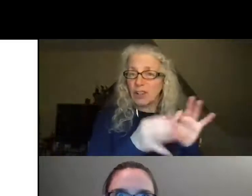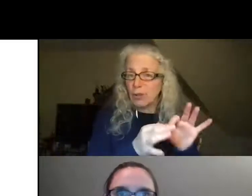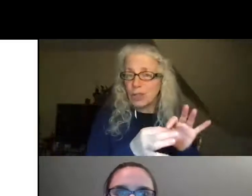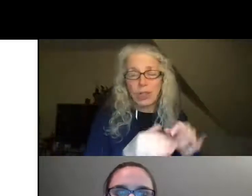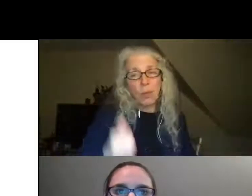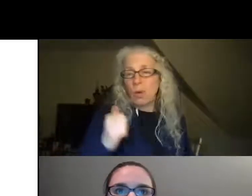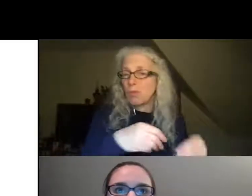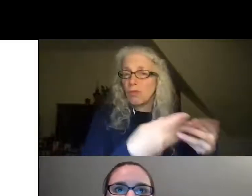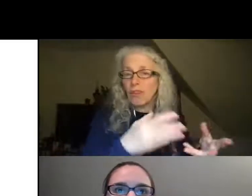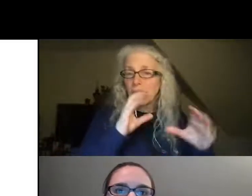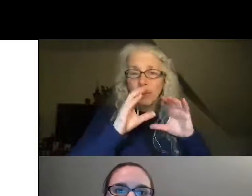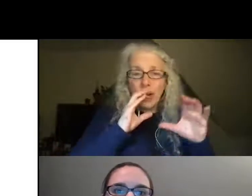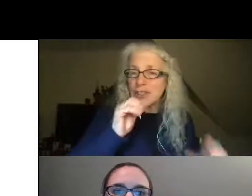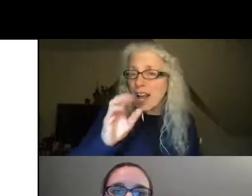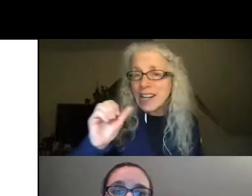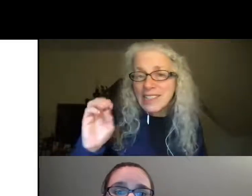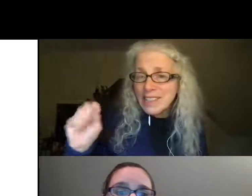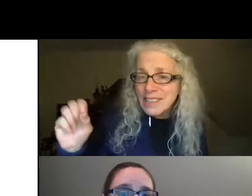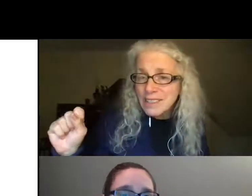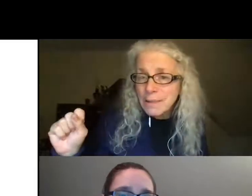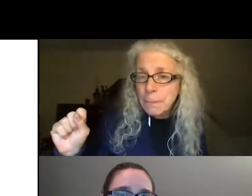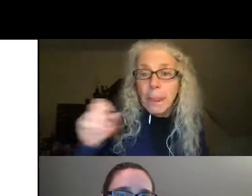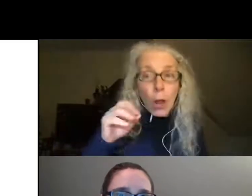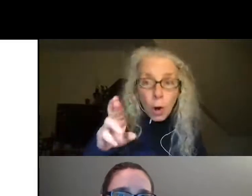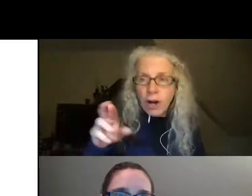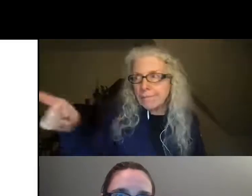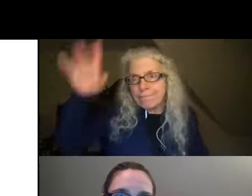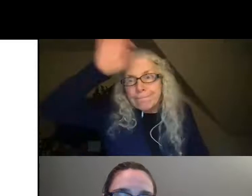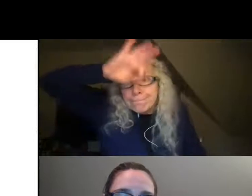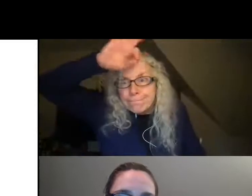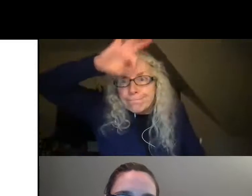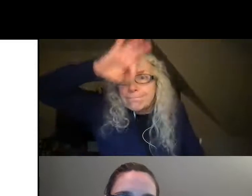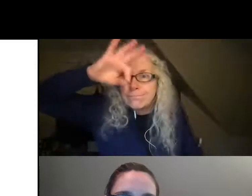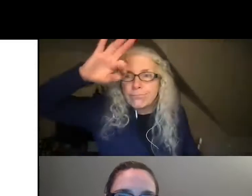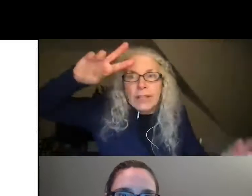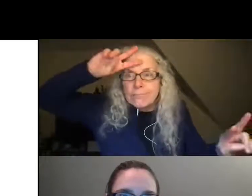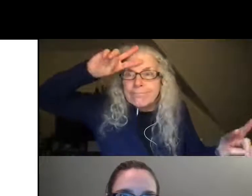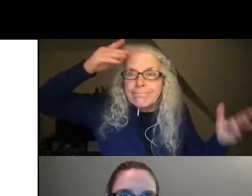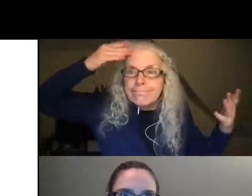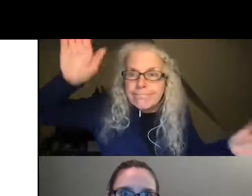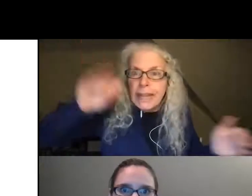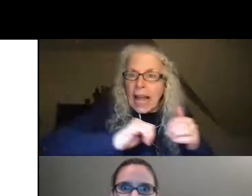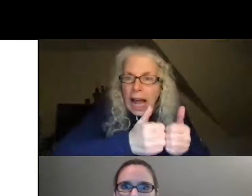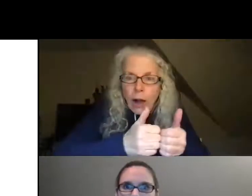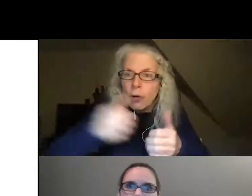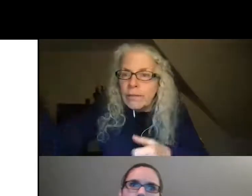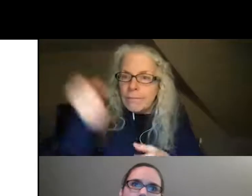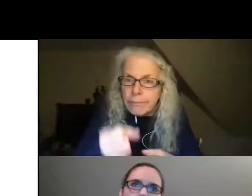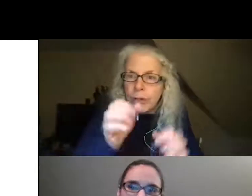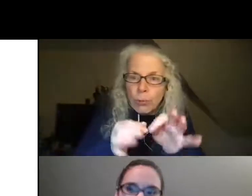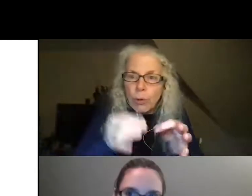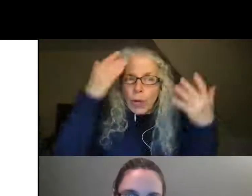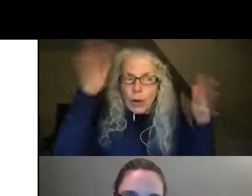providing interpreters, or just don't have the knowledge of how that works and how to provide that. So they